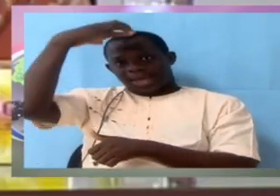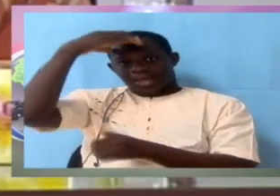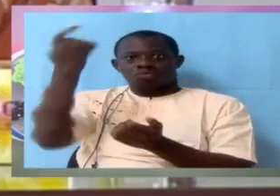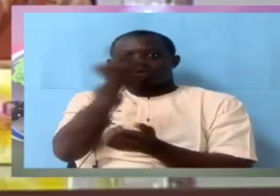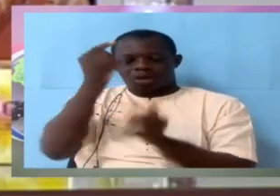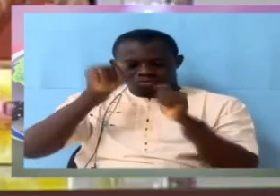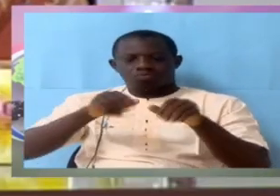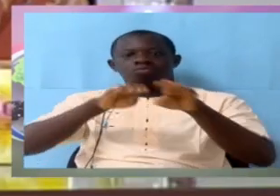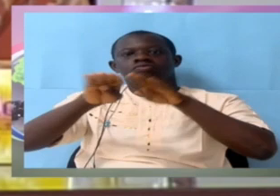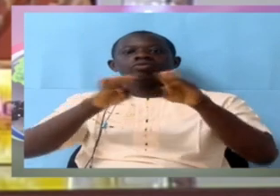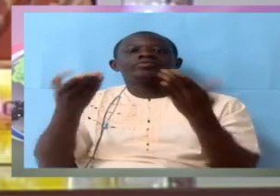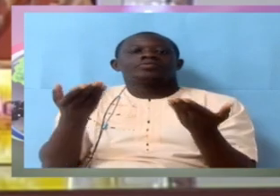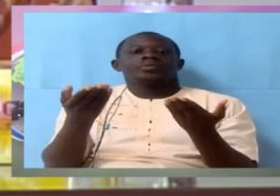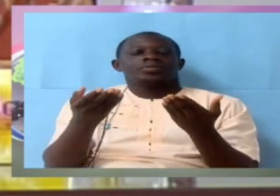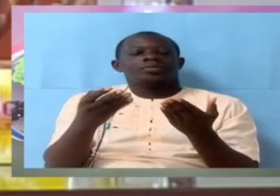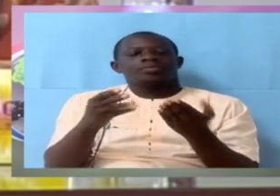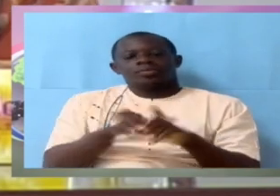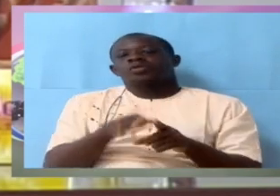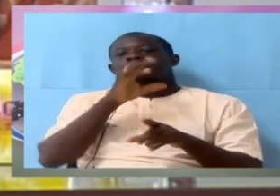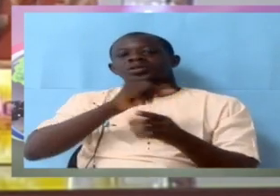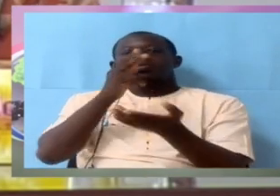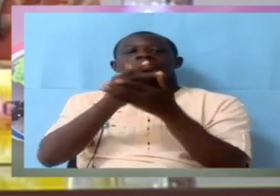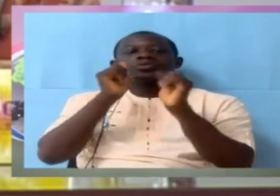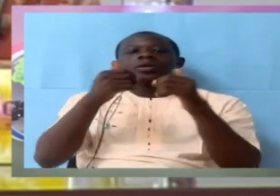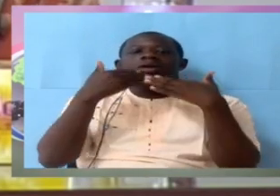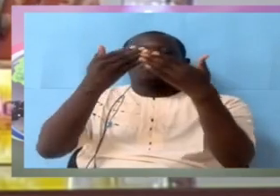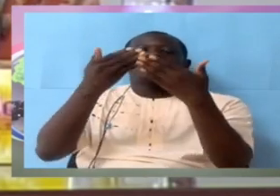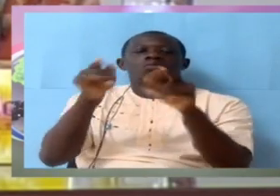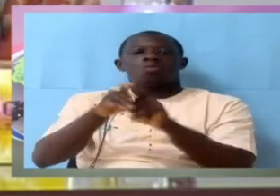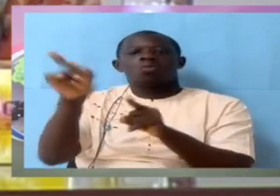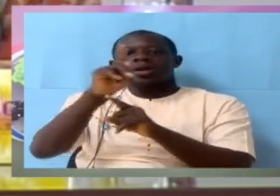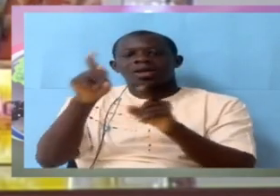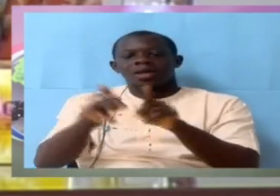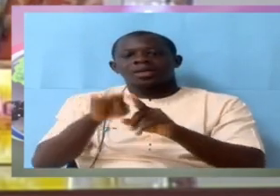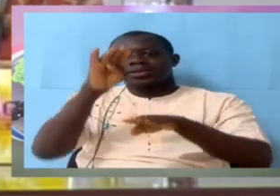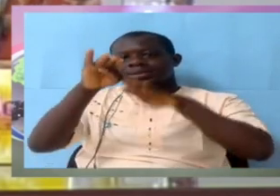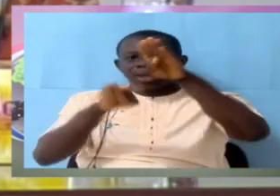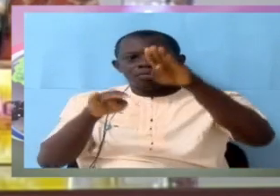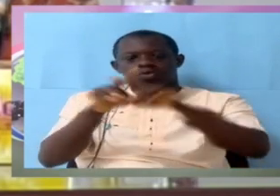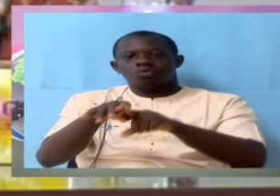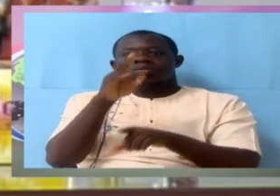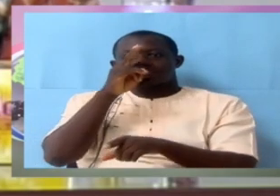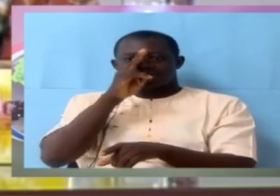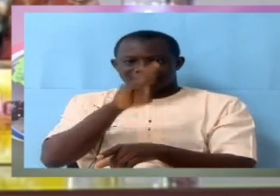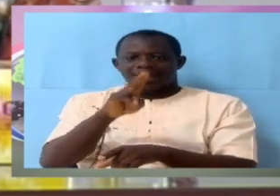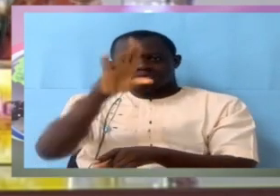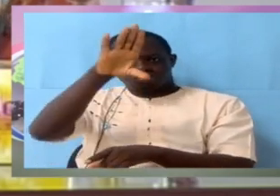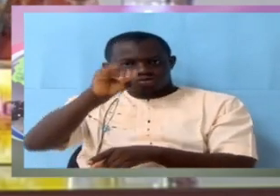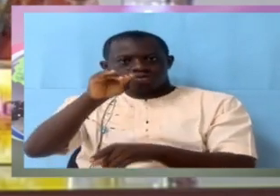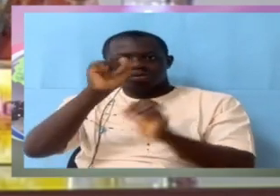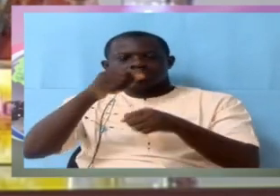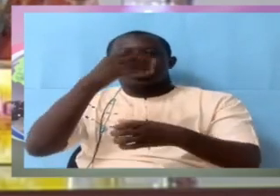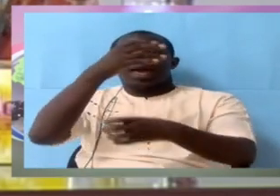can you tell this commission what steps you had to take to kind of stabilize and improve your health condition? Silang faisa fono nye